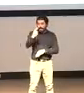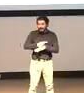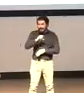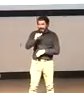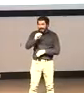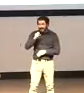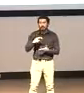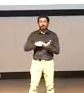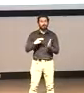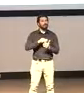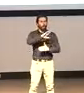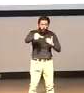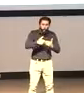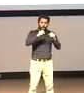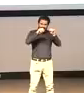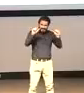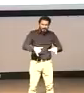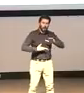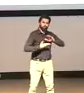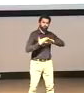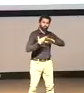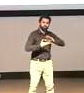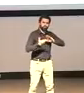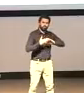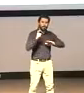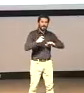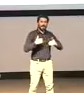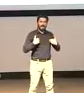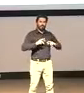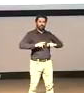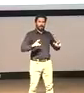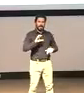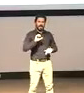to operate our health system for one day. In our case, in excess of $11 million.